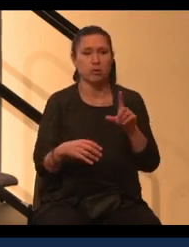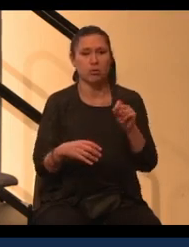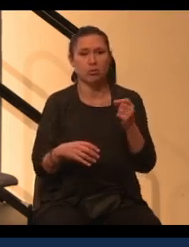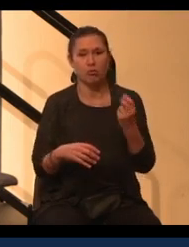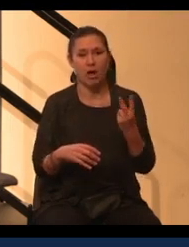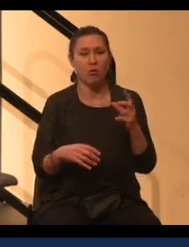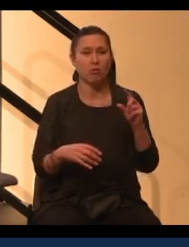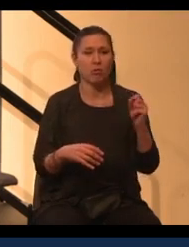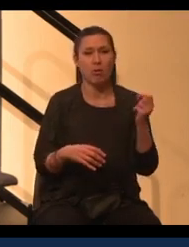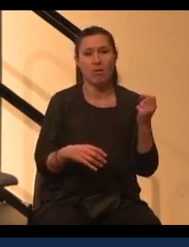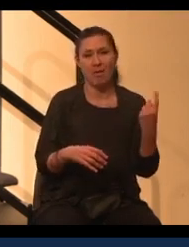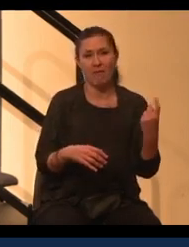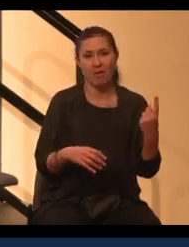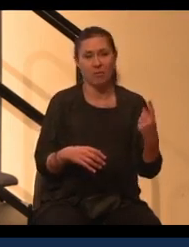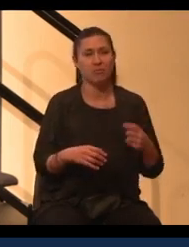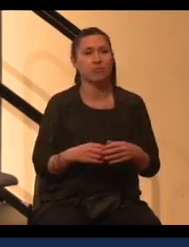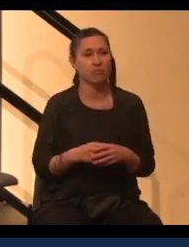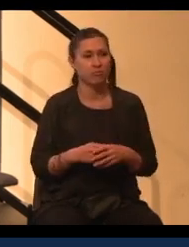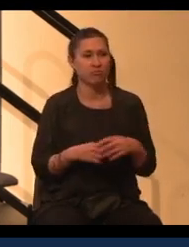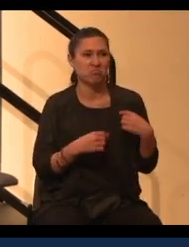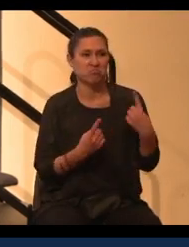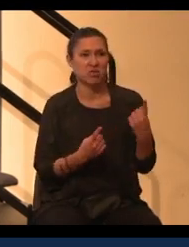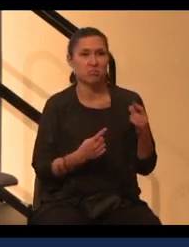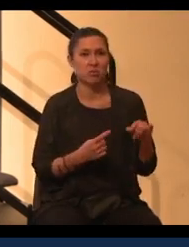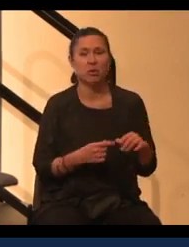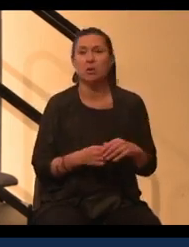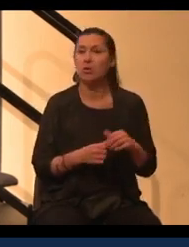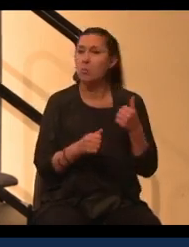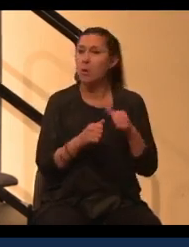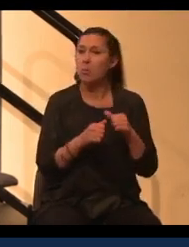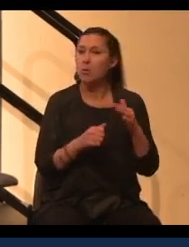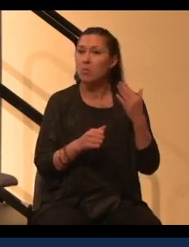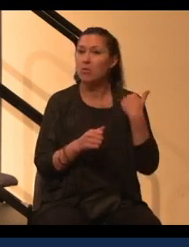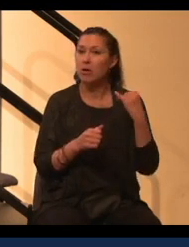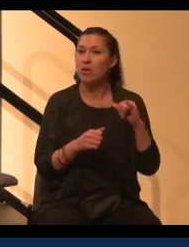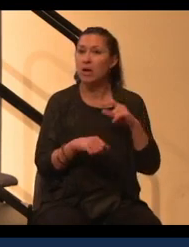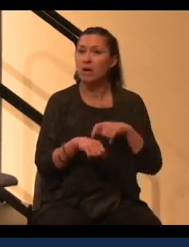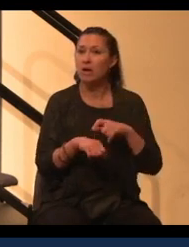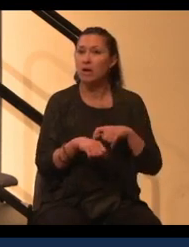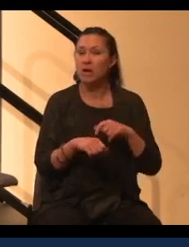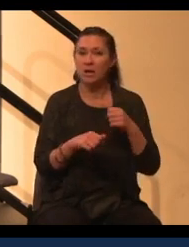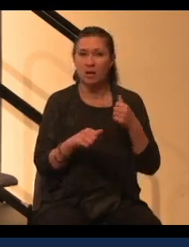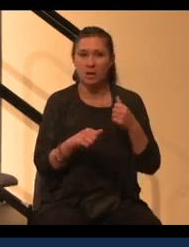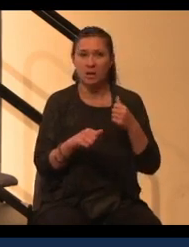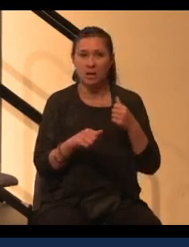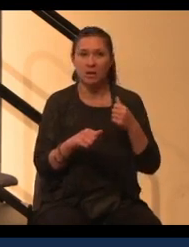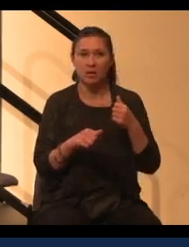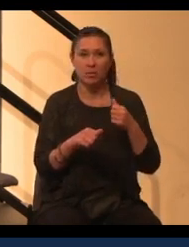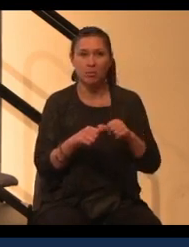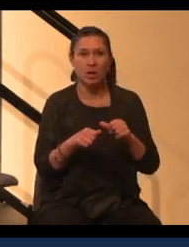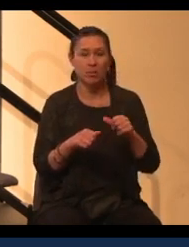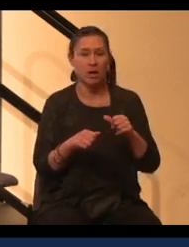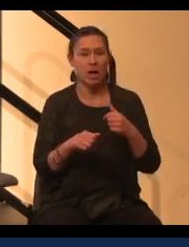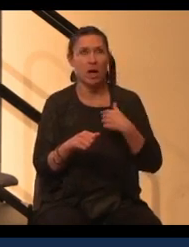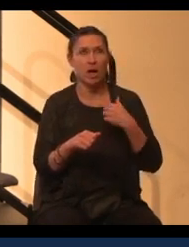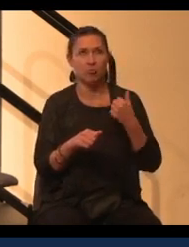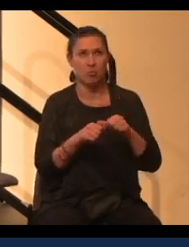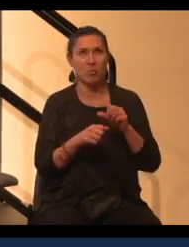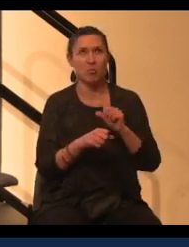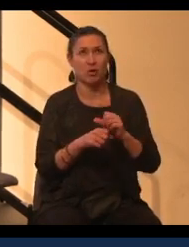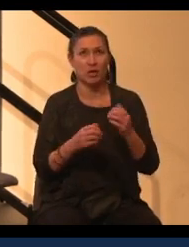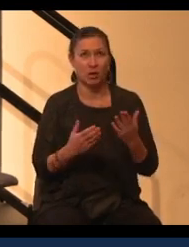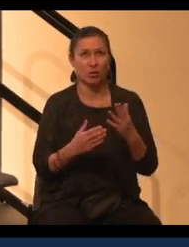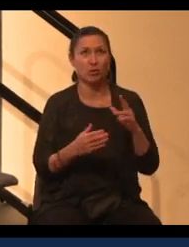2011. Some of you might remember back then when I remember working here at UCSD at that